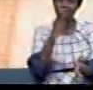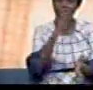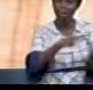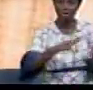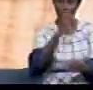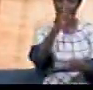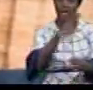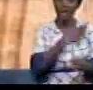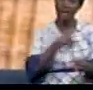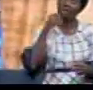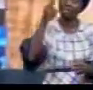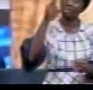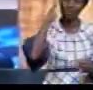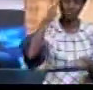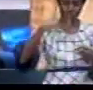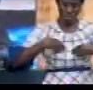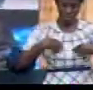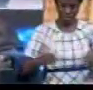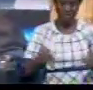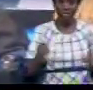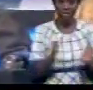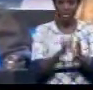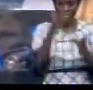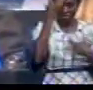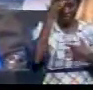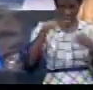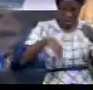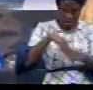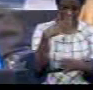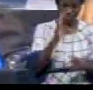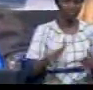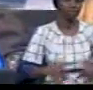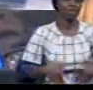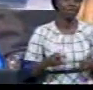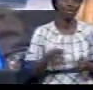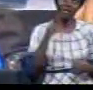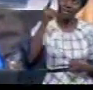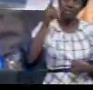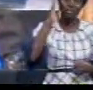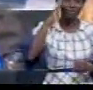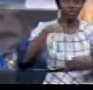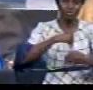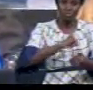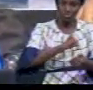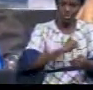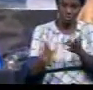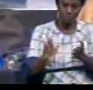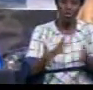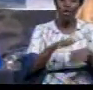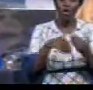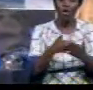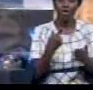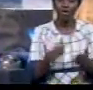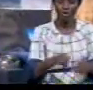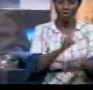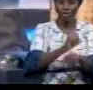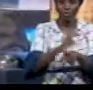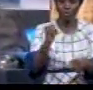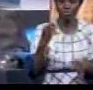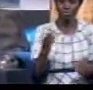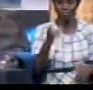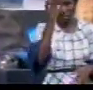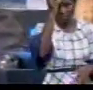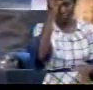heal that sickness. He will destroy all the works of